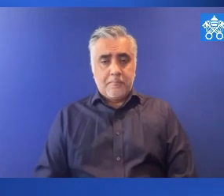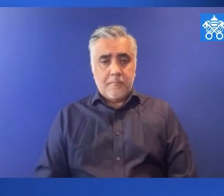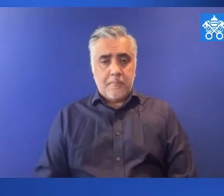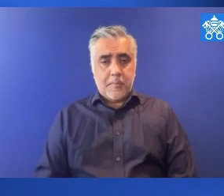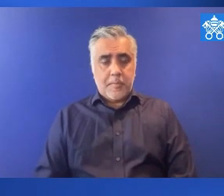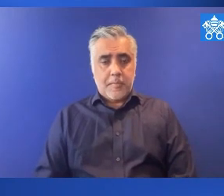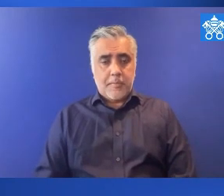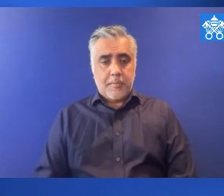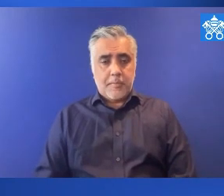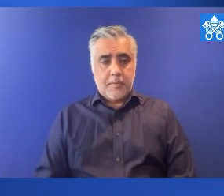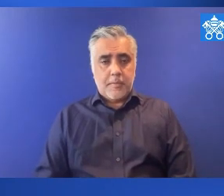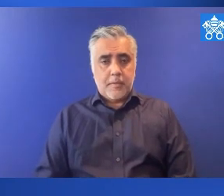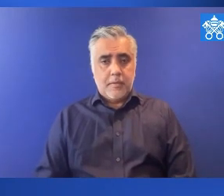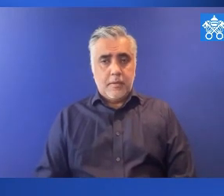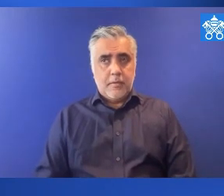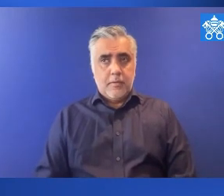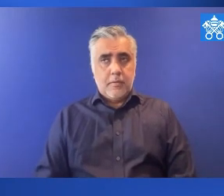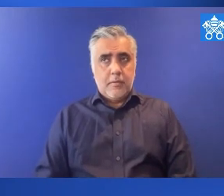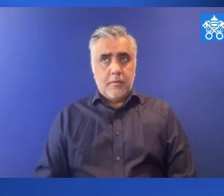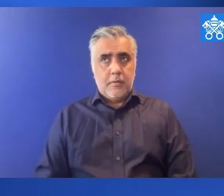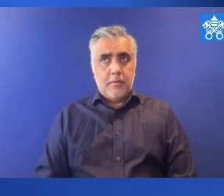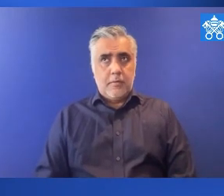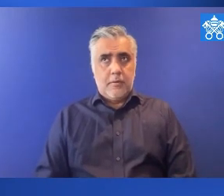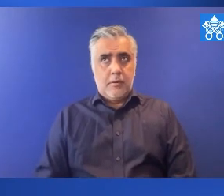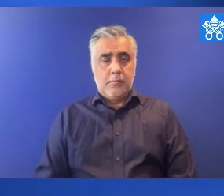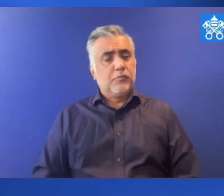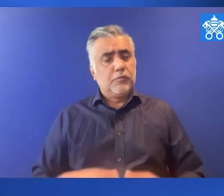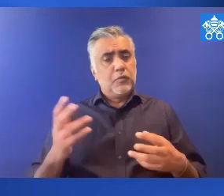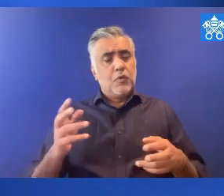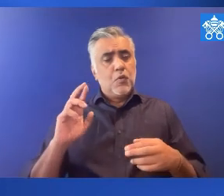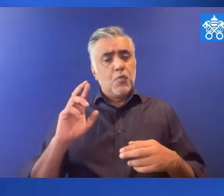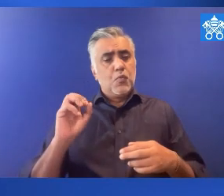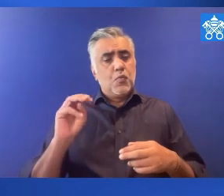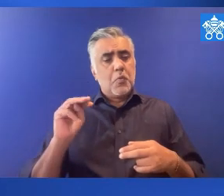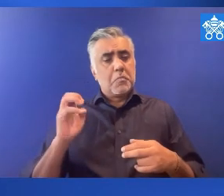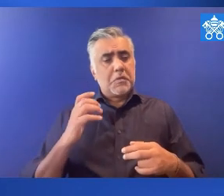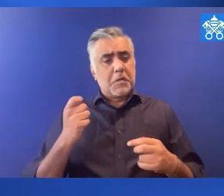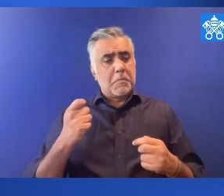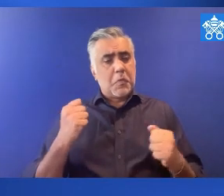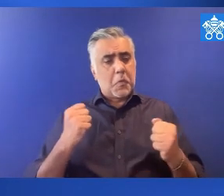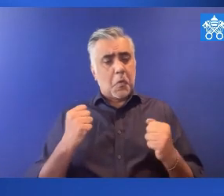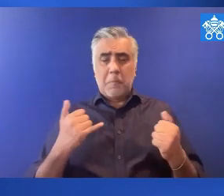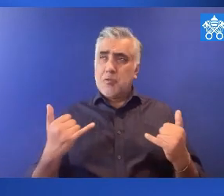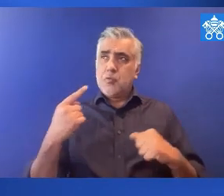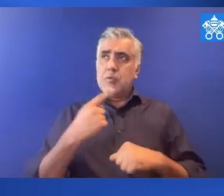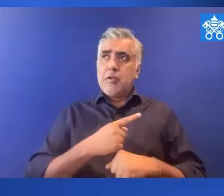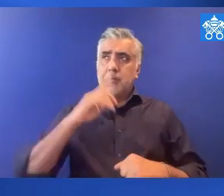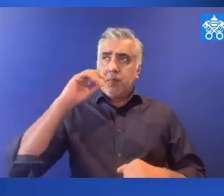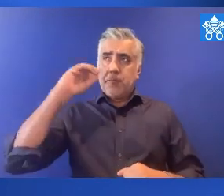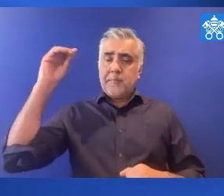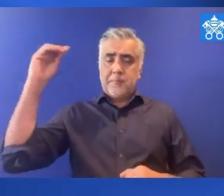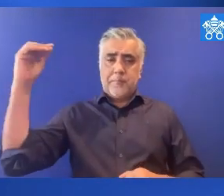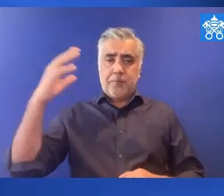Audience. It has been a few days of rain and dropping temperatures here in Rome, but today it is a sunny